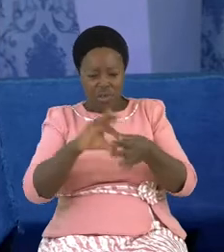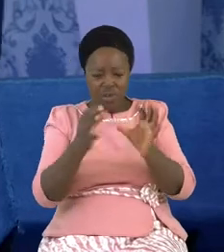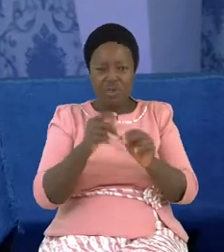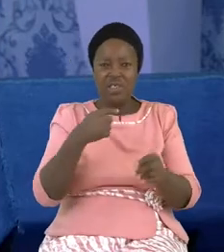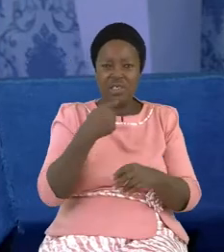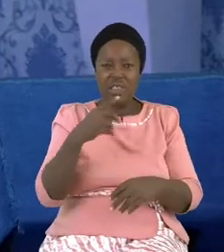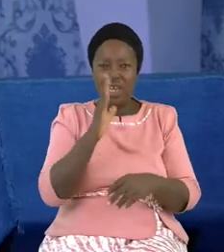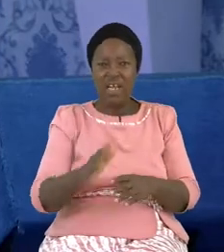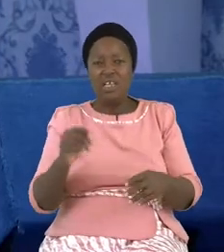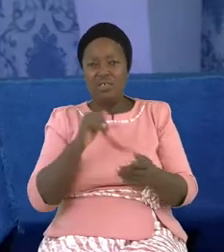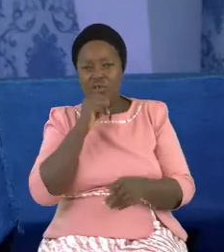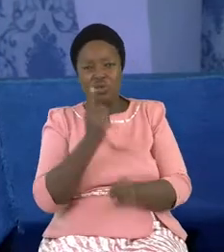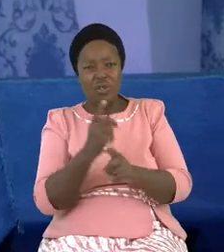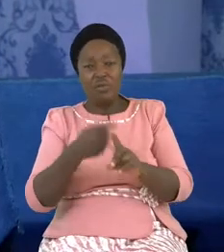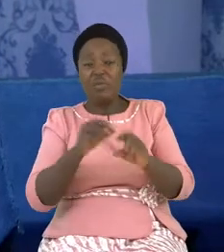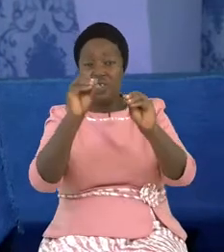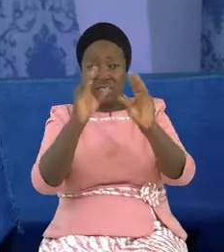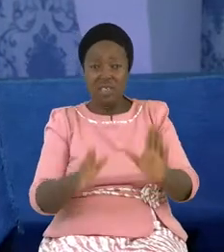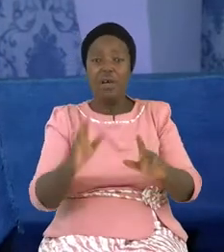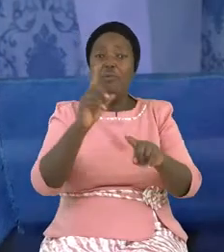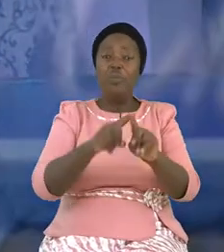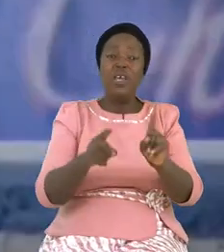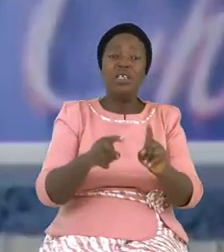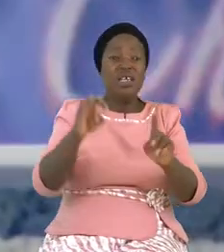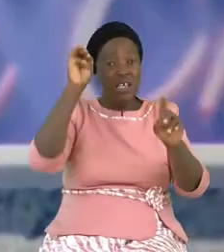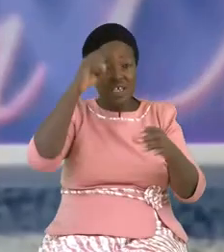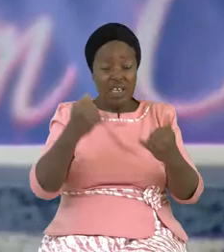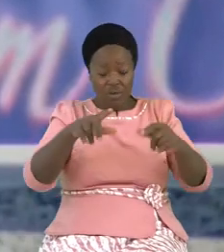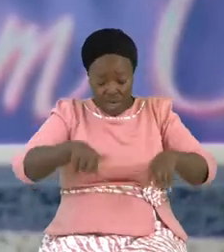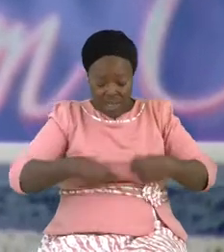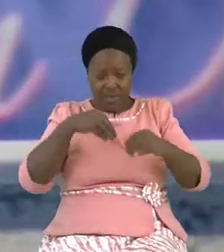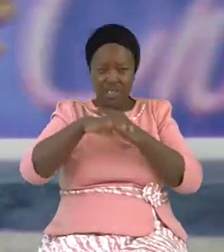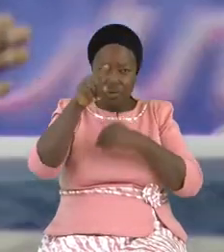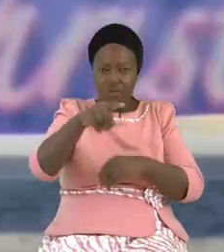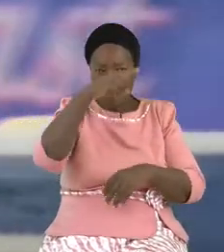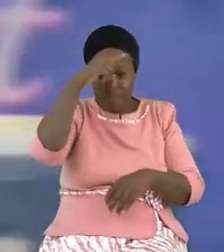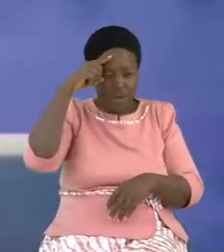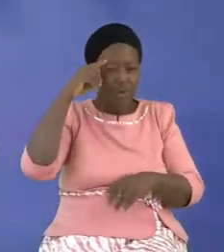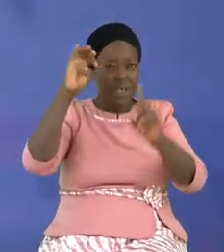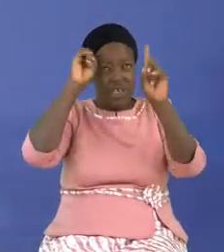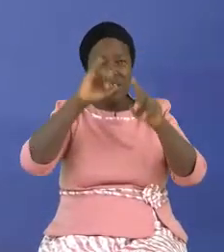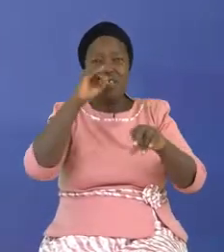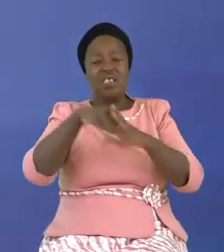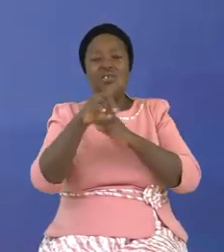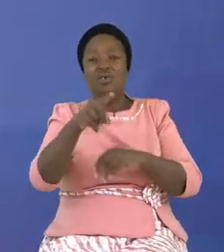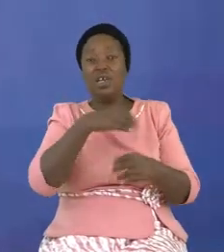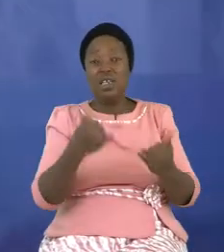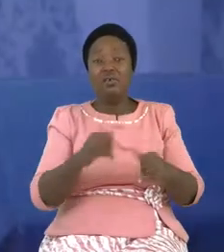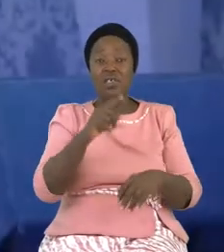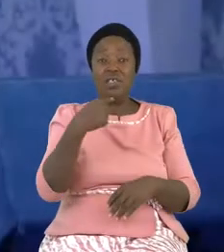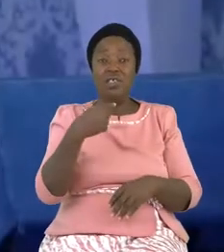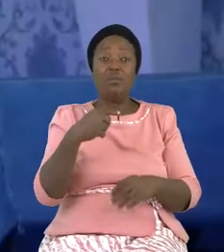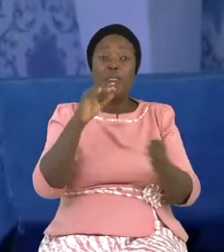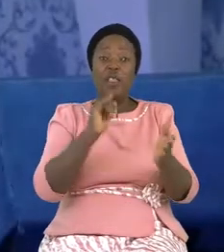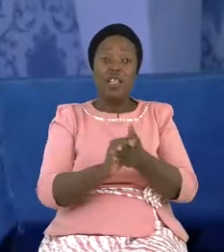a teacher. He lives in you because he is in you. And then it says that he is greater